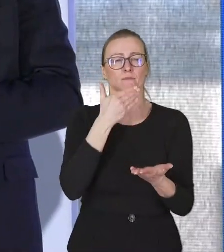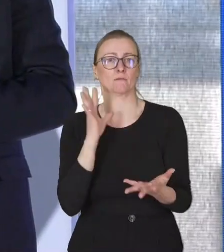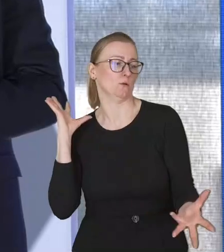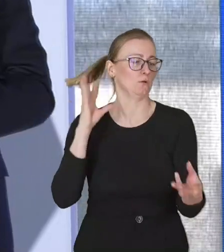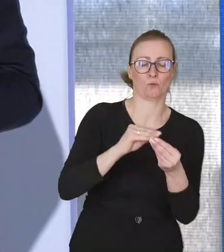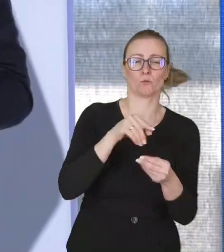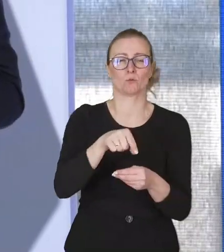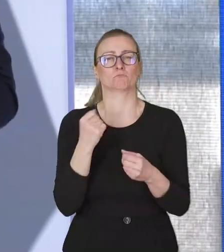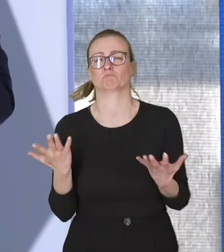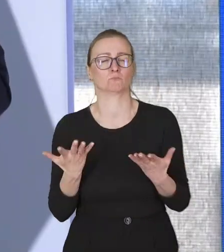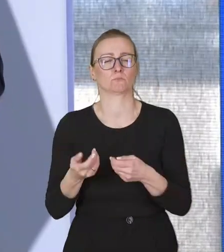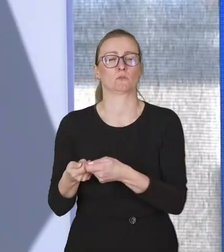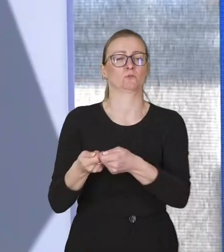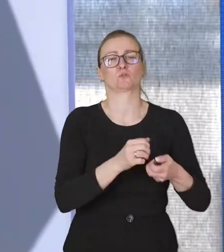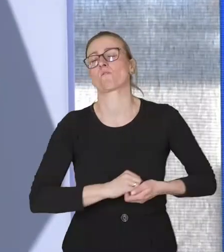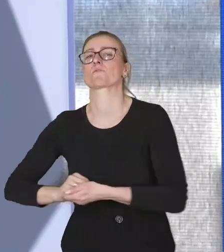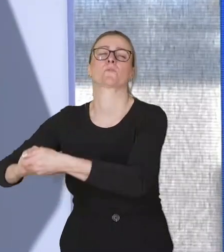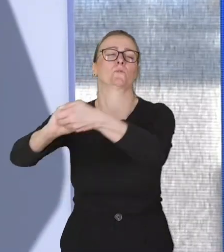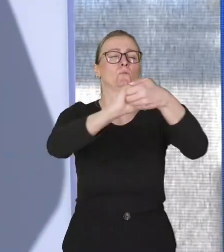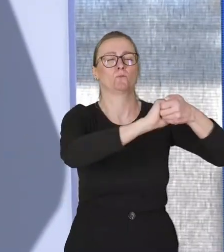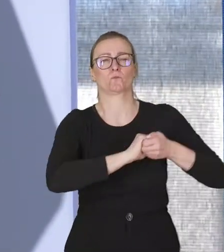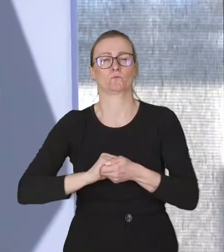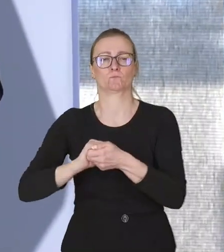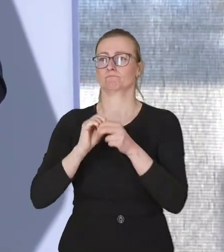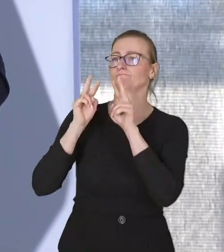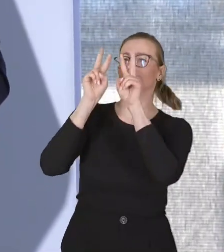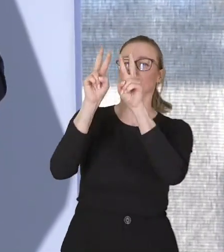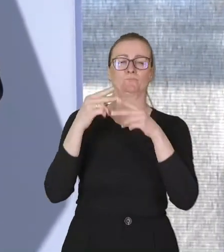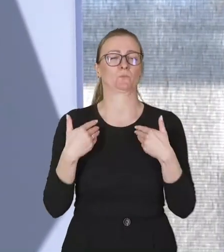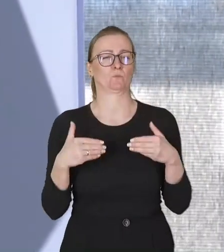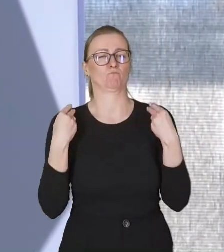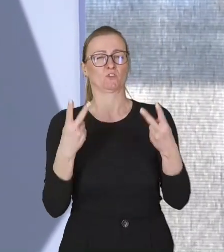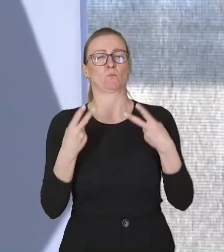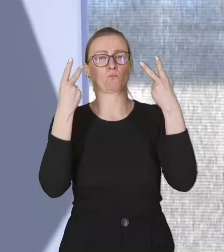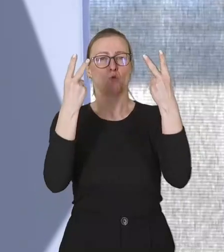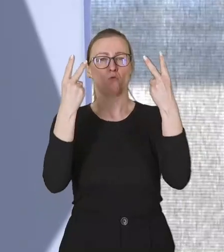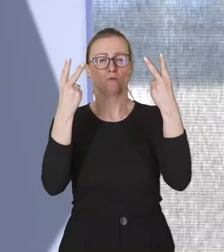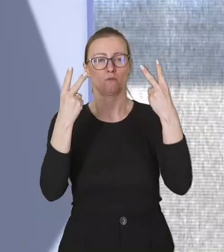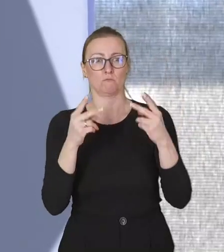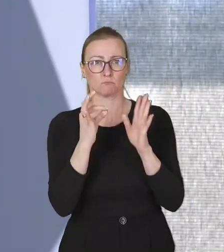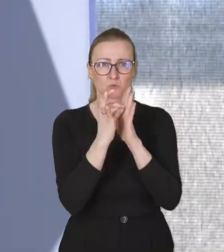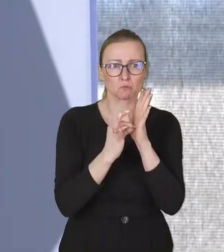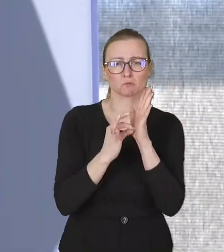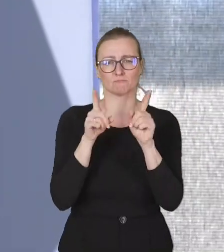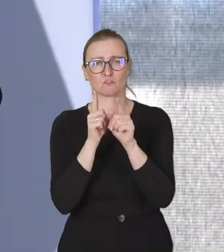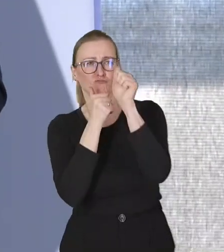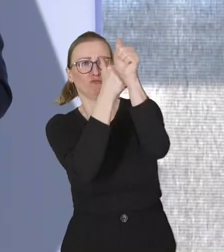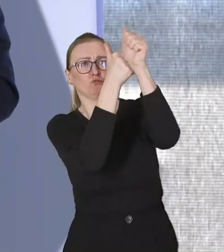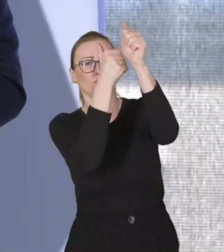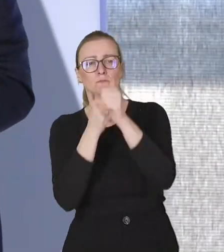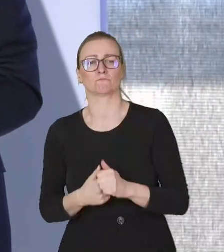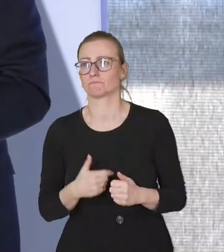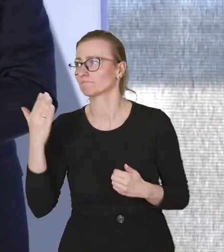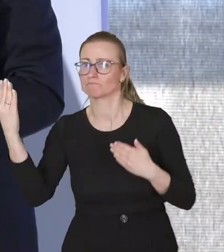underlined the importance of the cohesion policy, but also identified certain barriers, certain issues which must